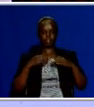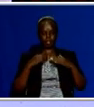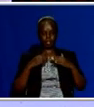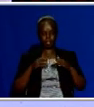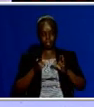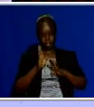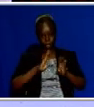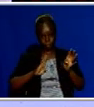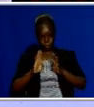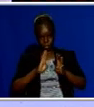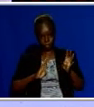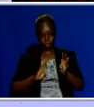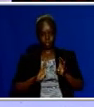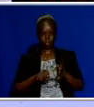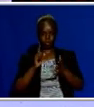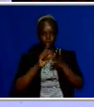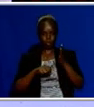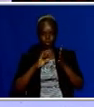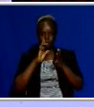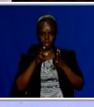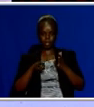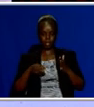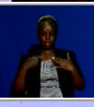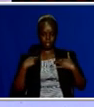What are healthy habits?